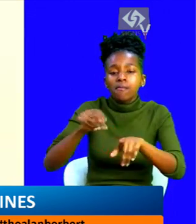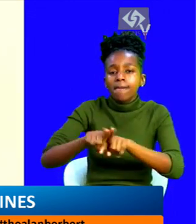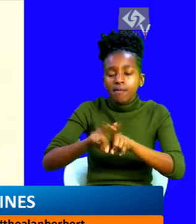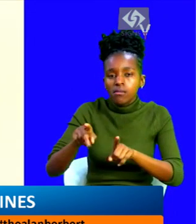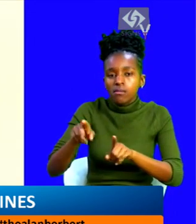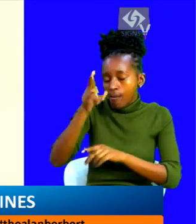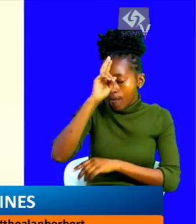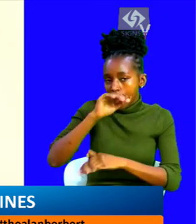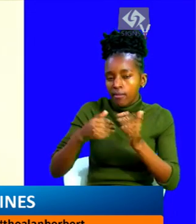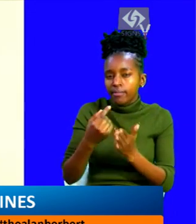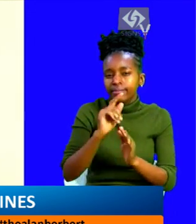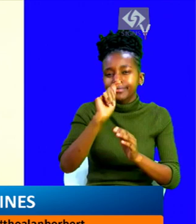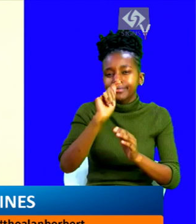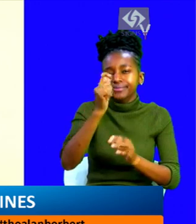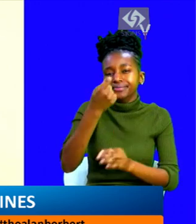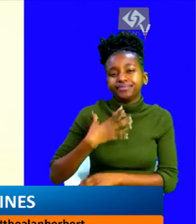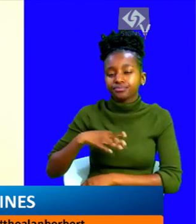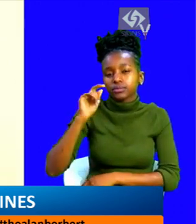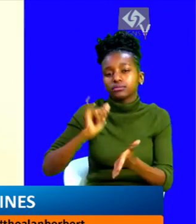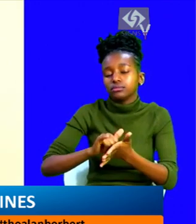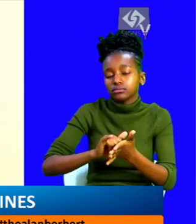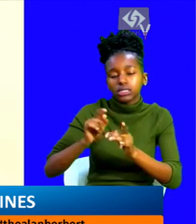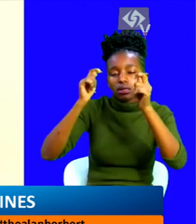legality, necessity,